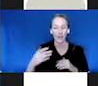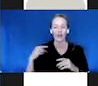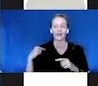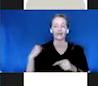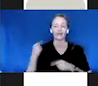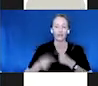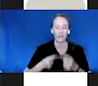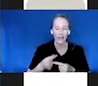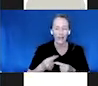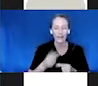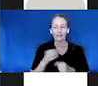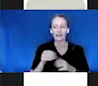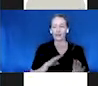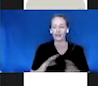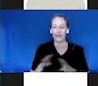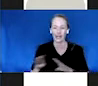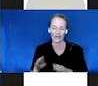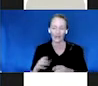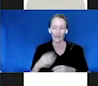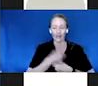creating conditions for health.